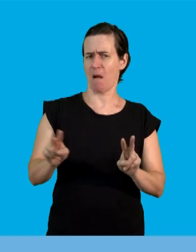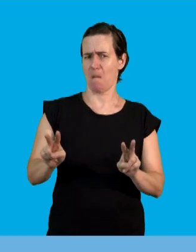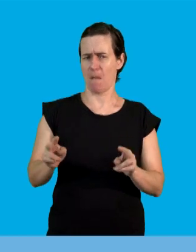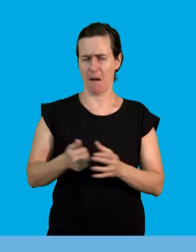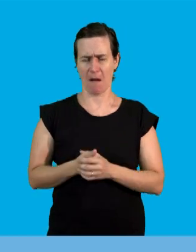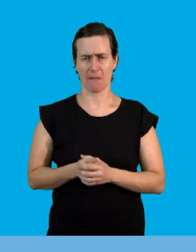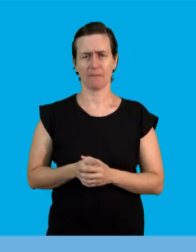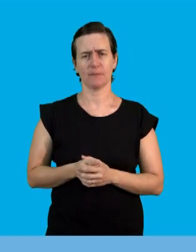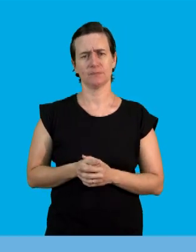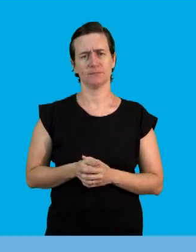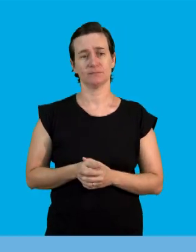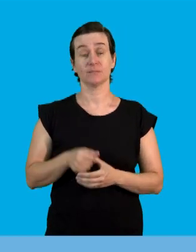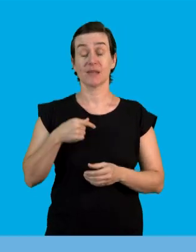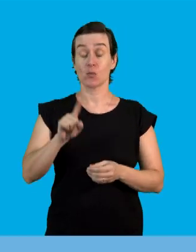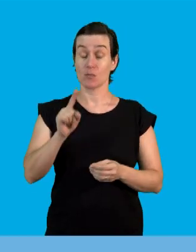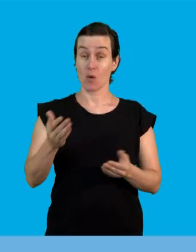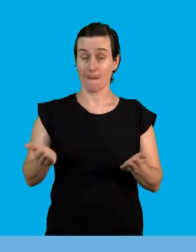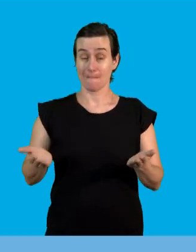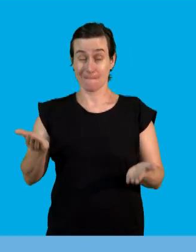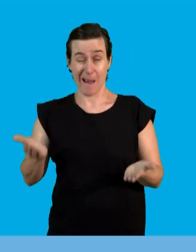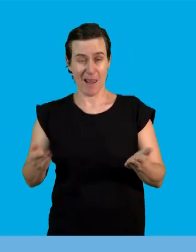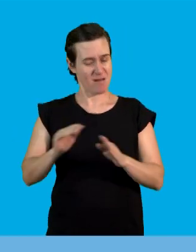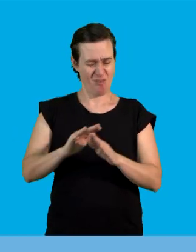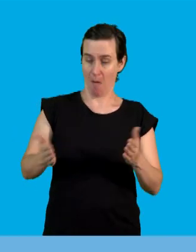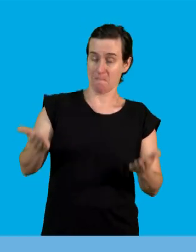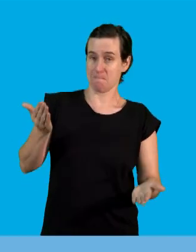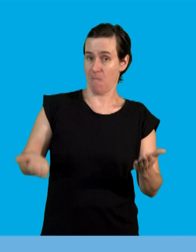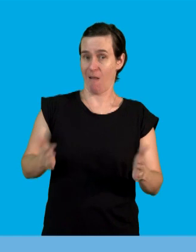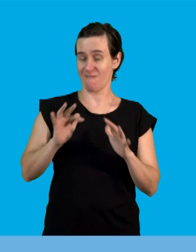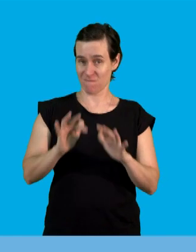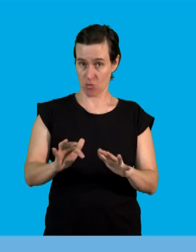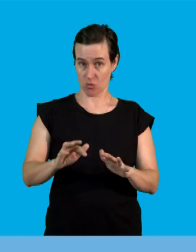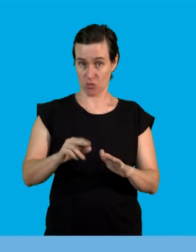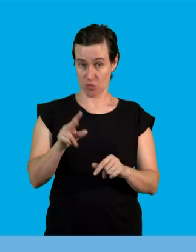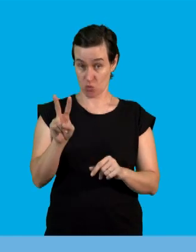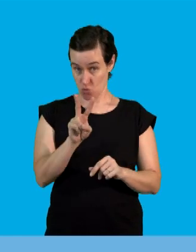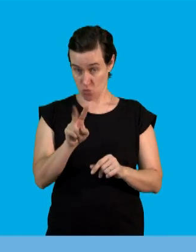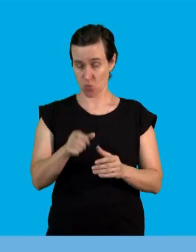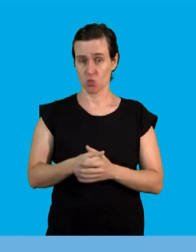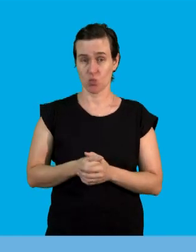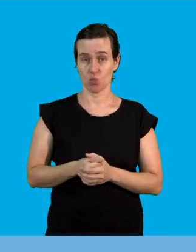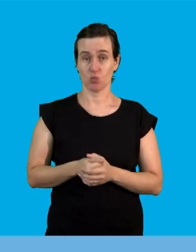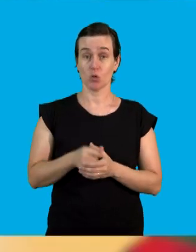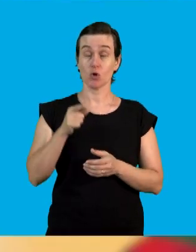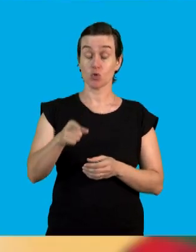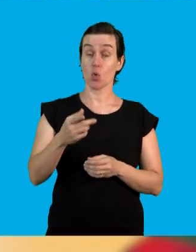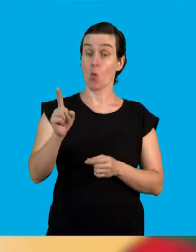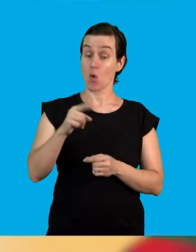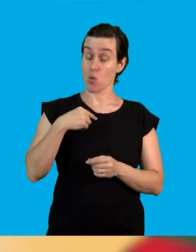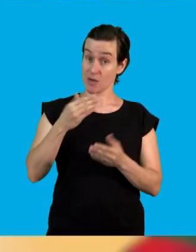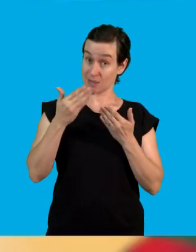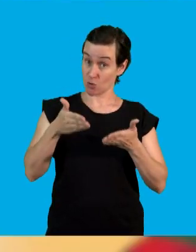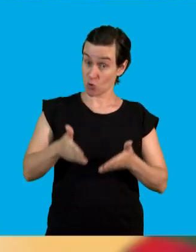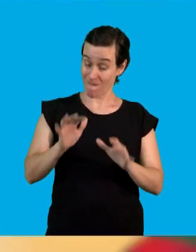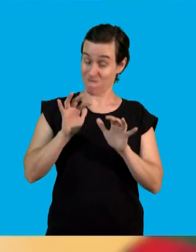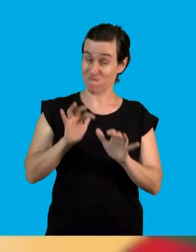pairs. And then we're going to be looking at the balanced and the unbalanced forces. So remember, the main idea is force, or the